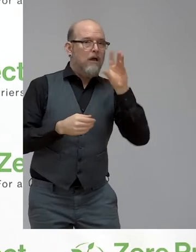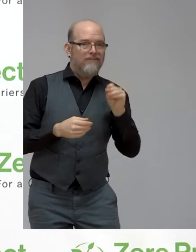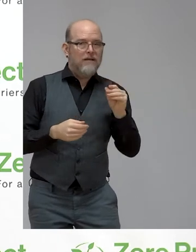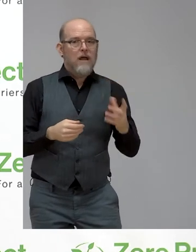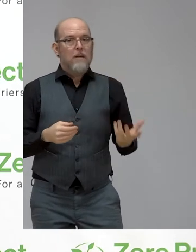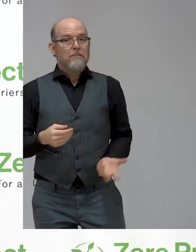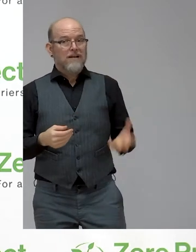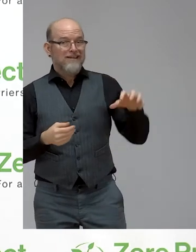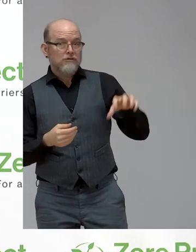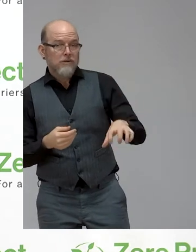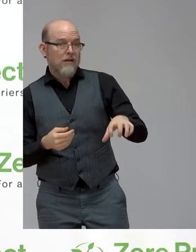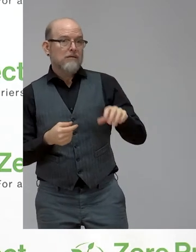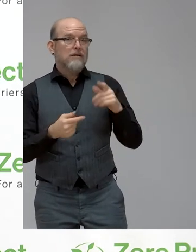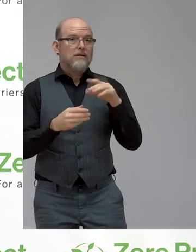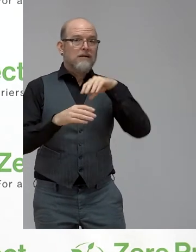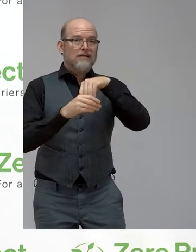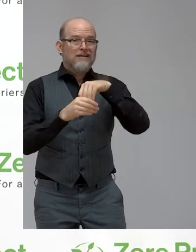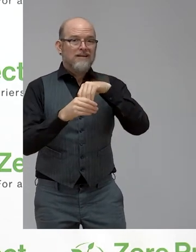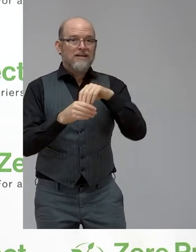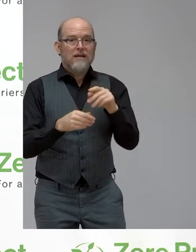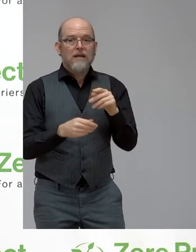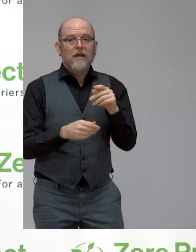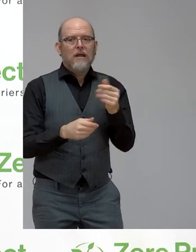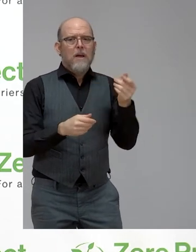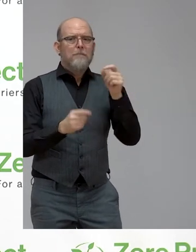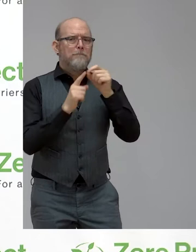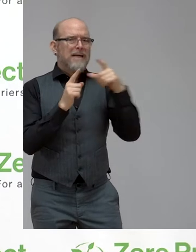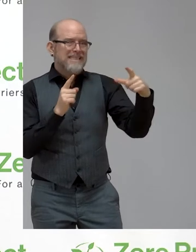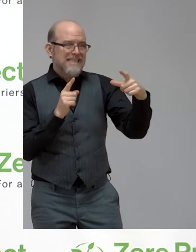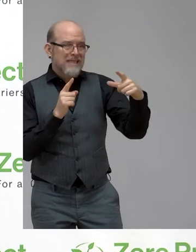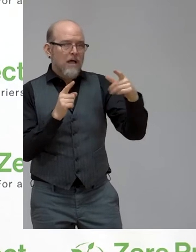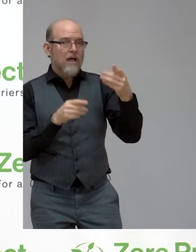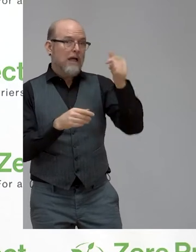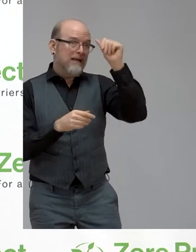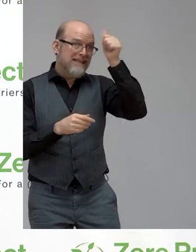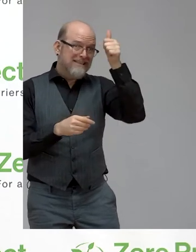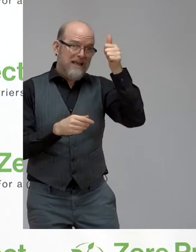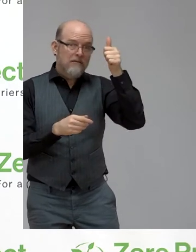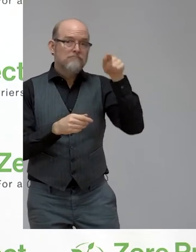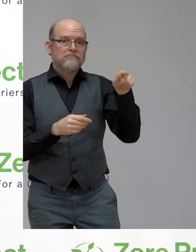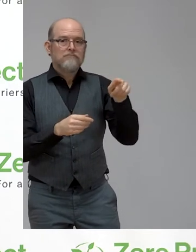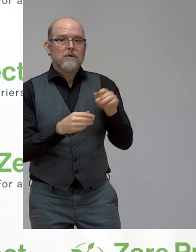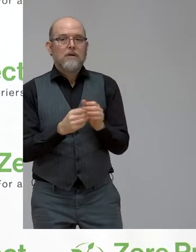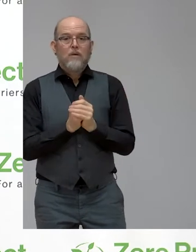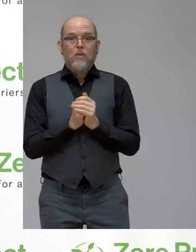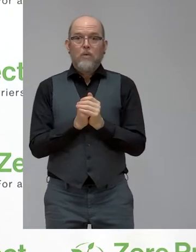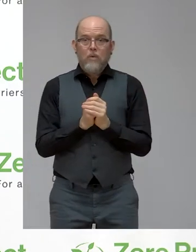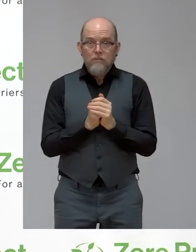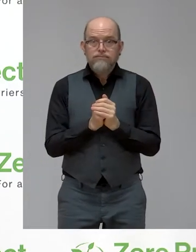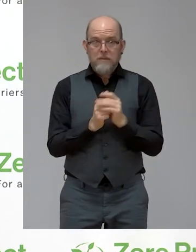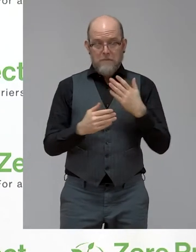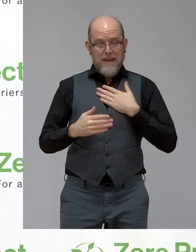from Pakistan. Youth for Jobs from India. My Ability from Austria. Enable India from